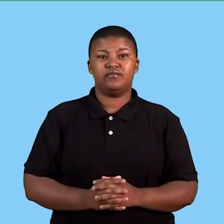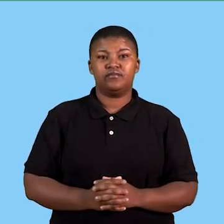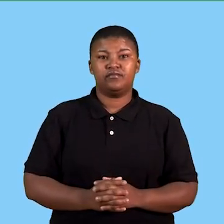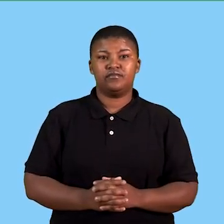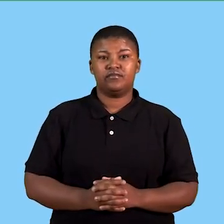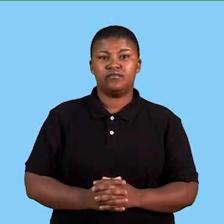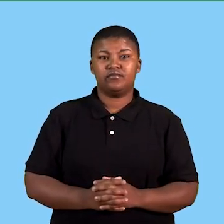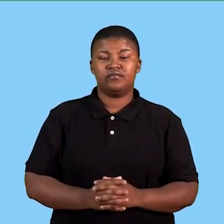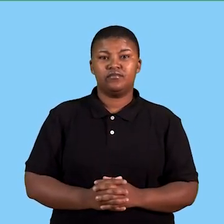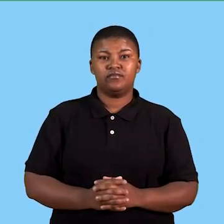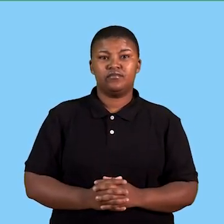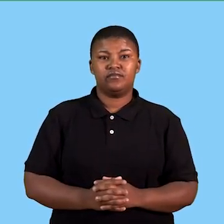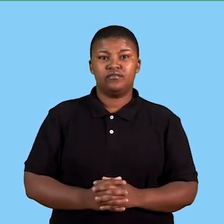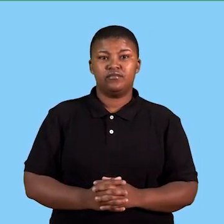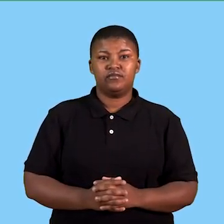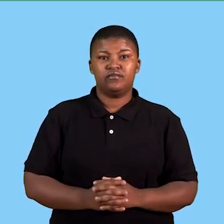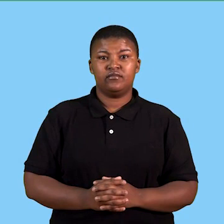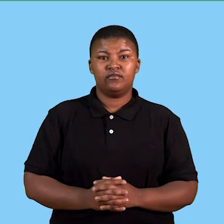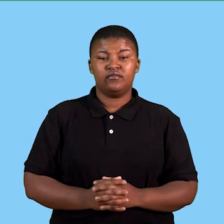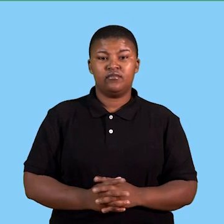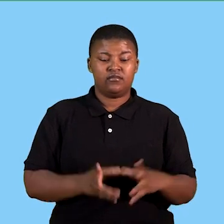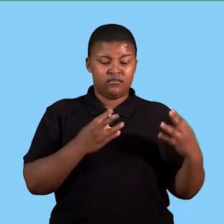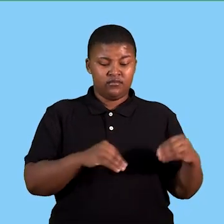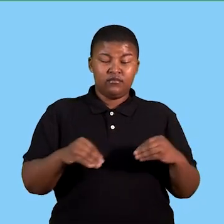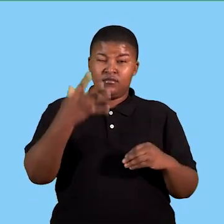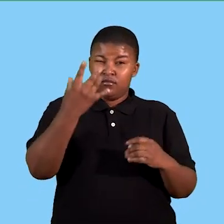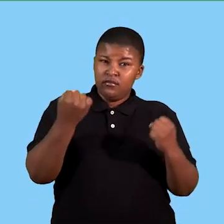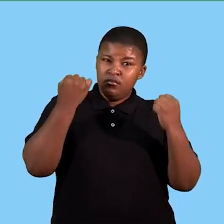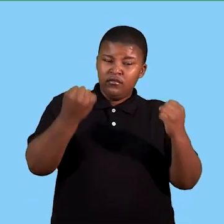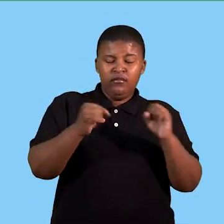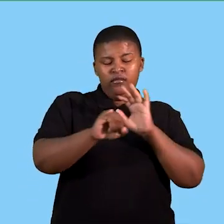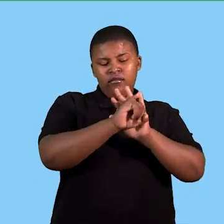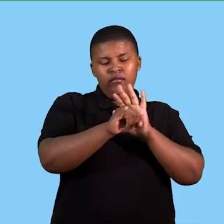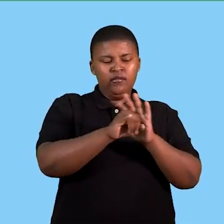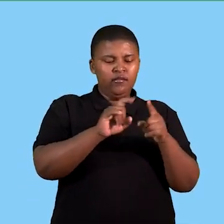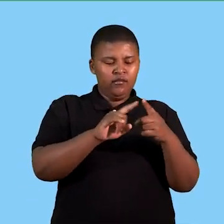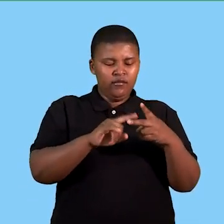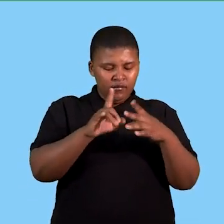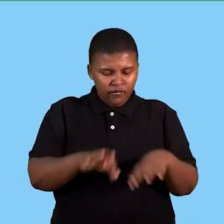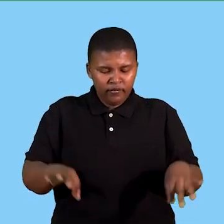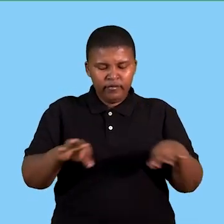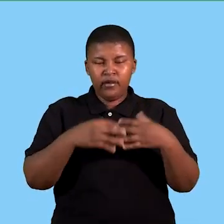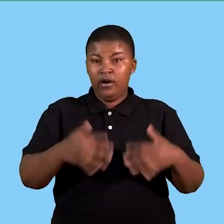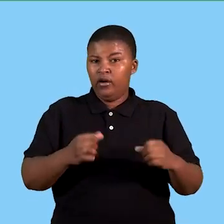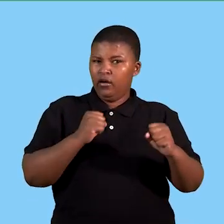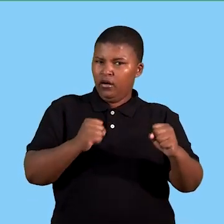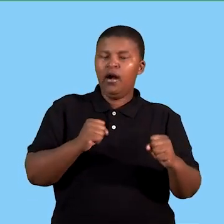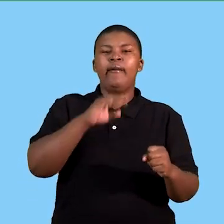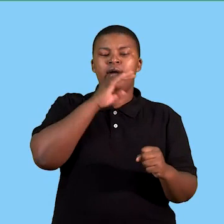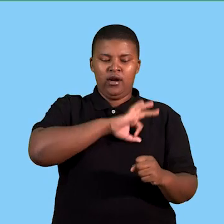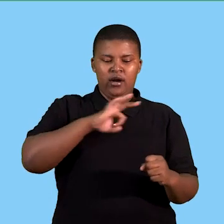of the business. If we have a strong identity and core values, our employees can